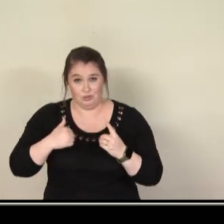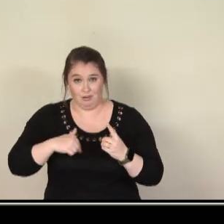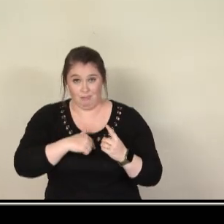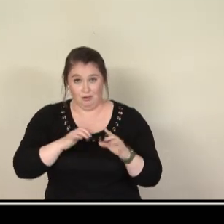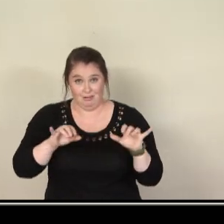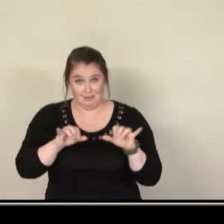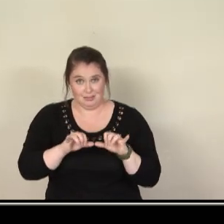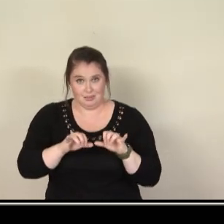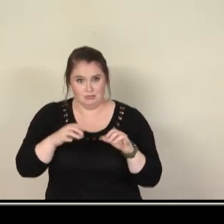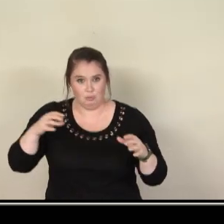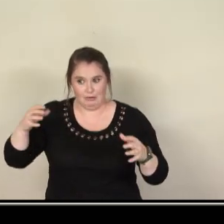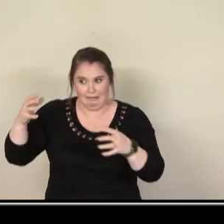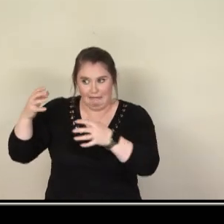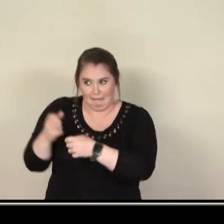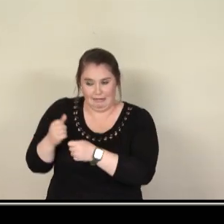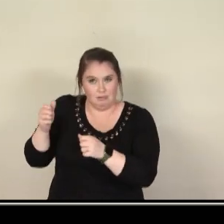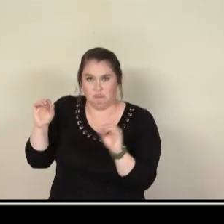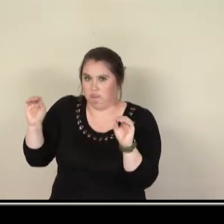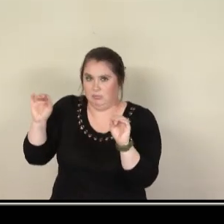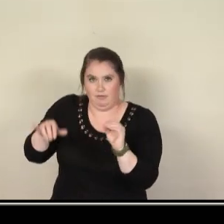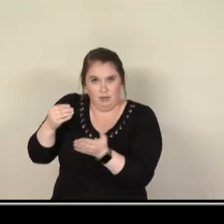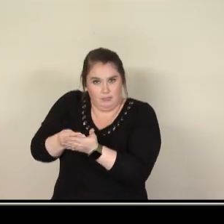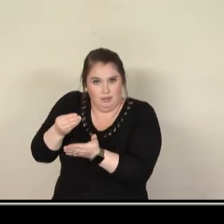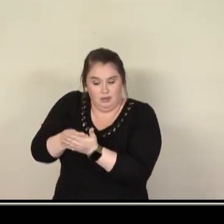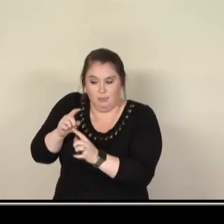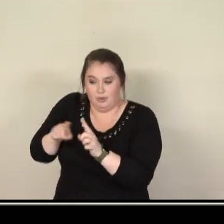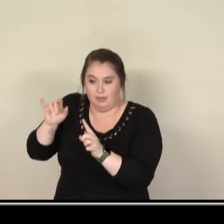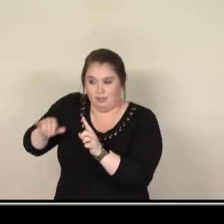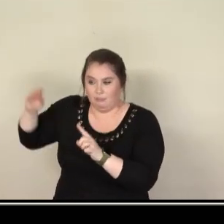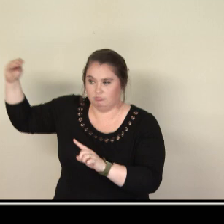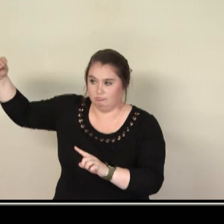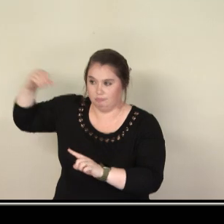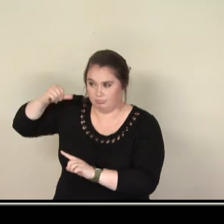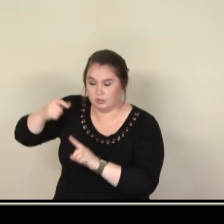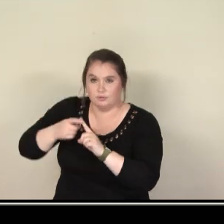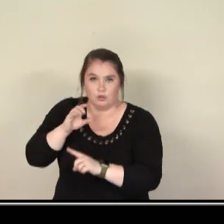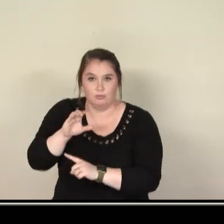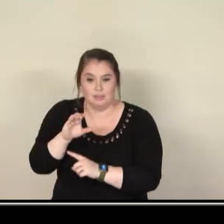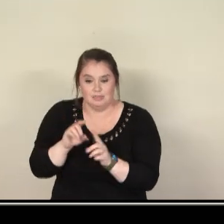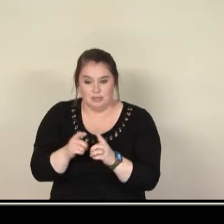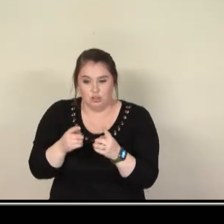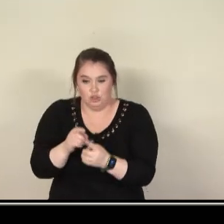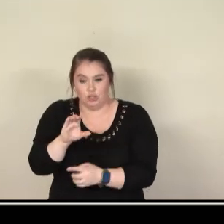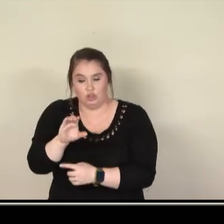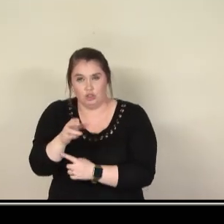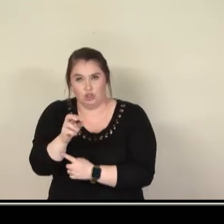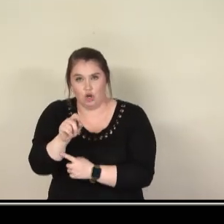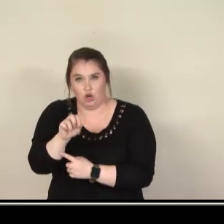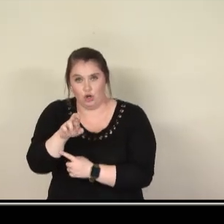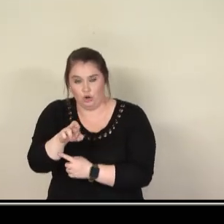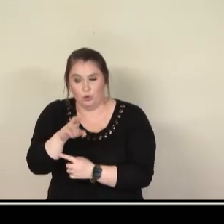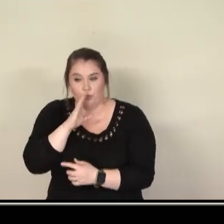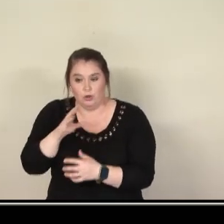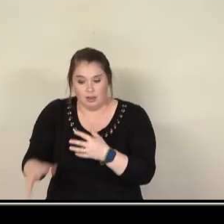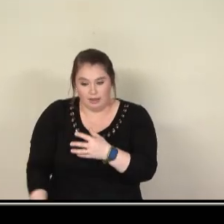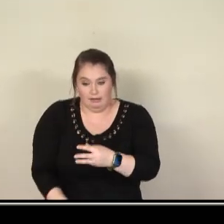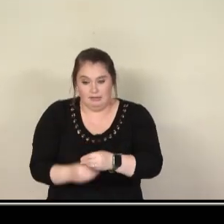get any of this money, but that's what funds those in-district charters. So we're going to gain